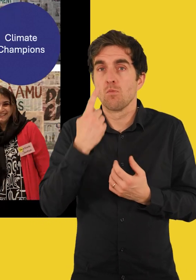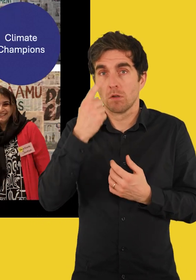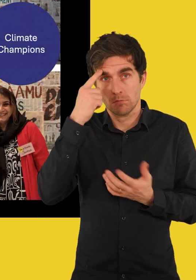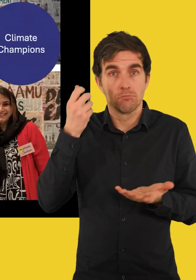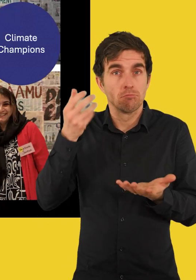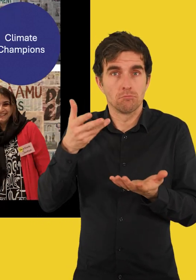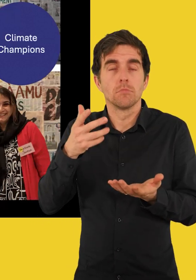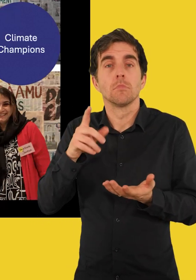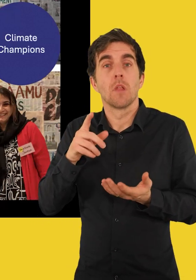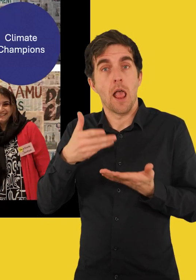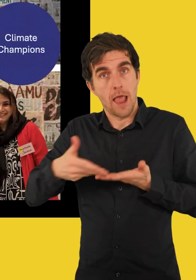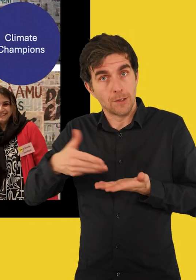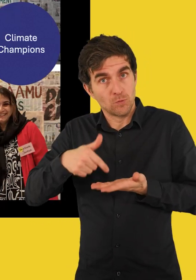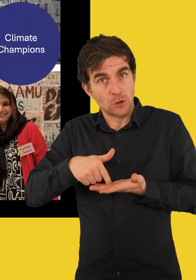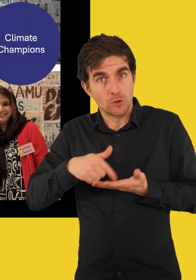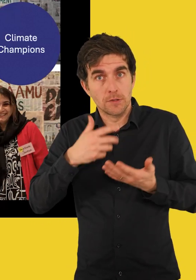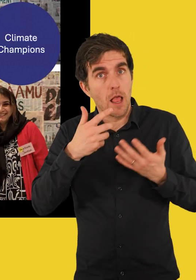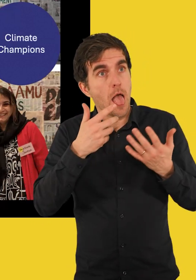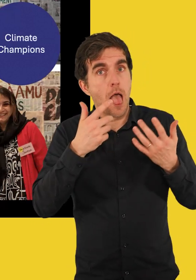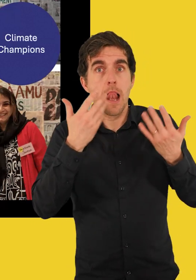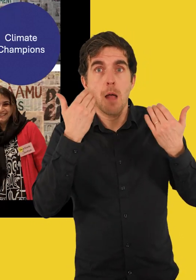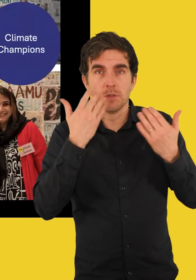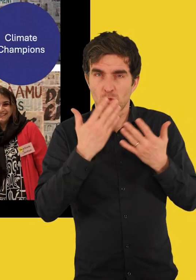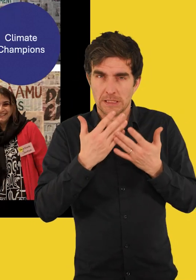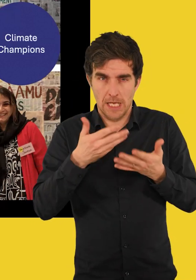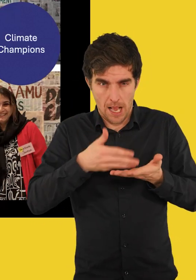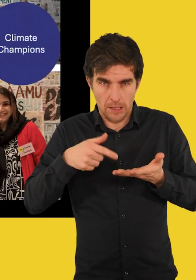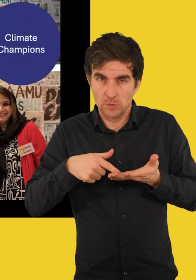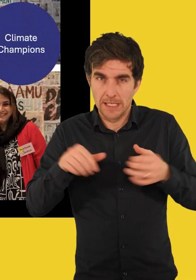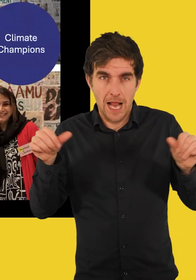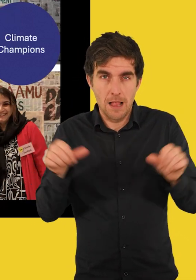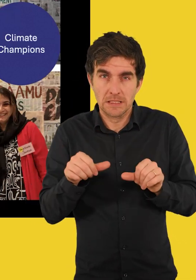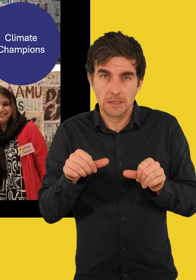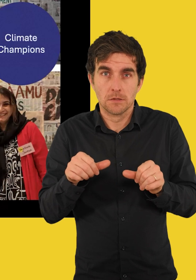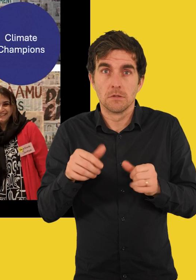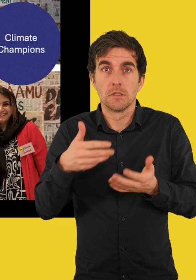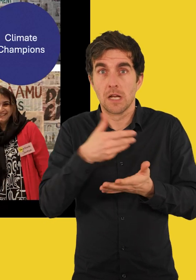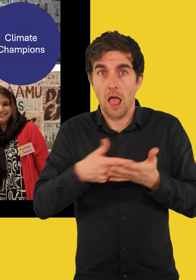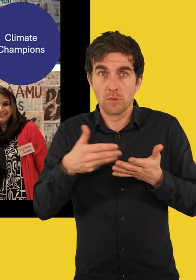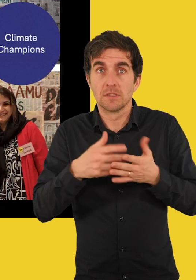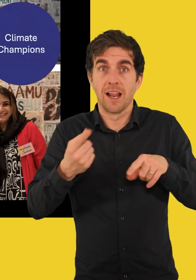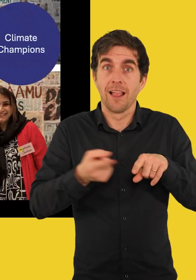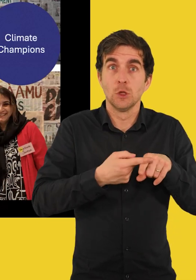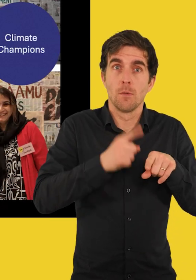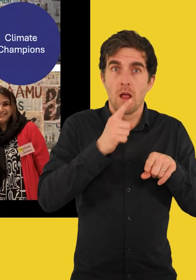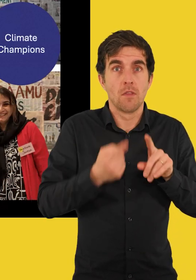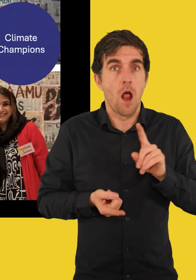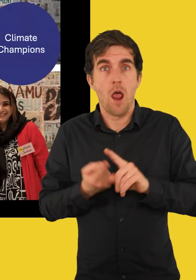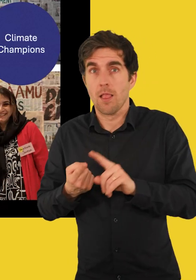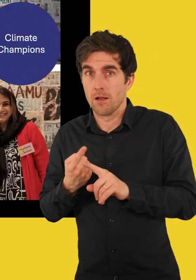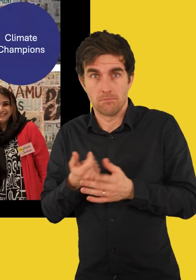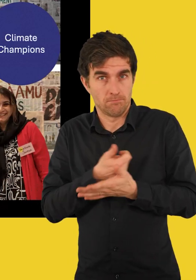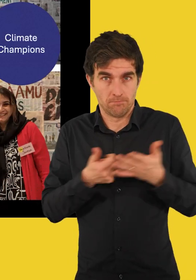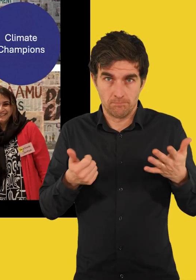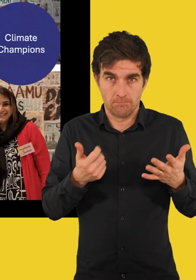prominent insight we found was how the language of climate was limited. Now, language other than English often lack